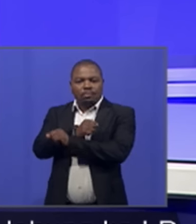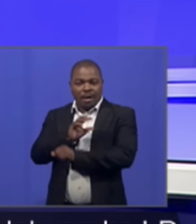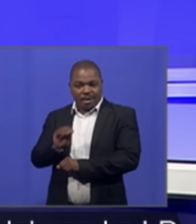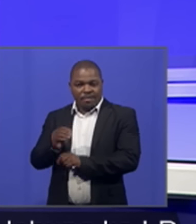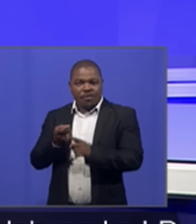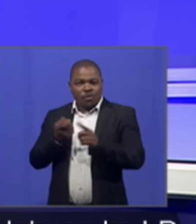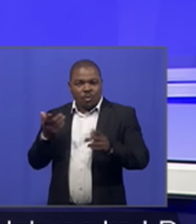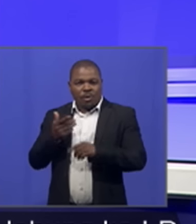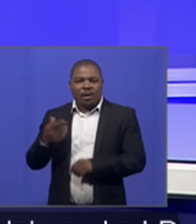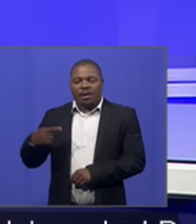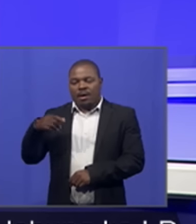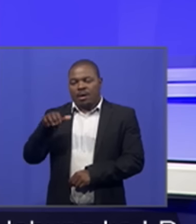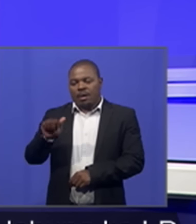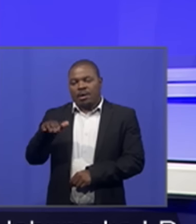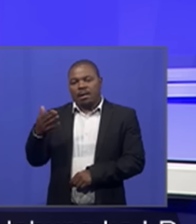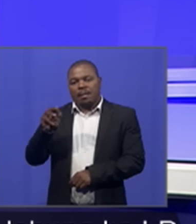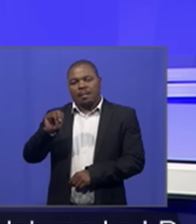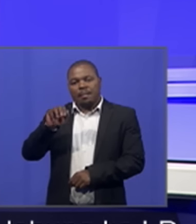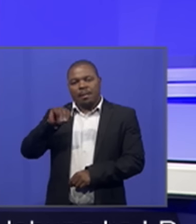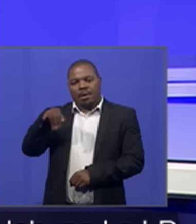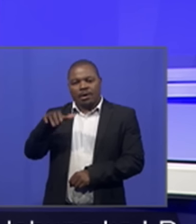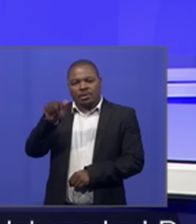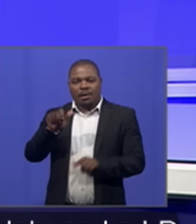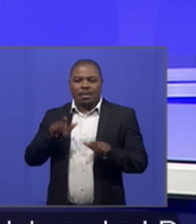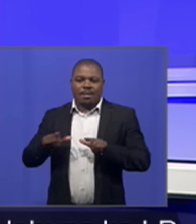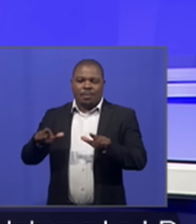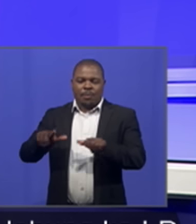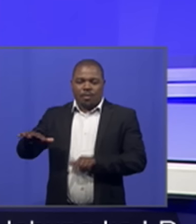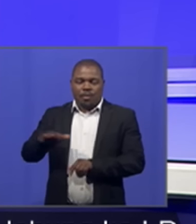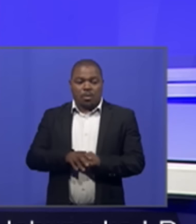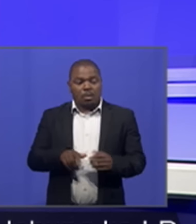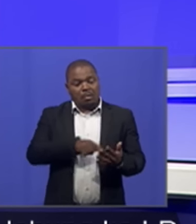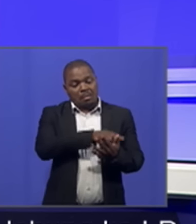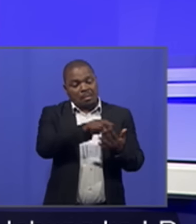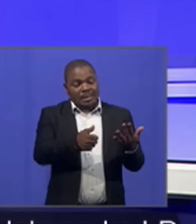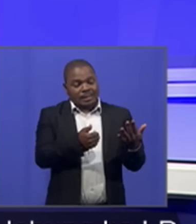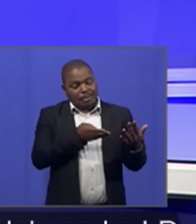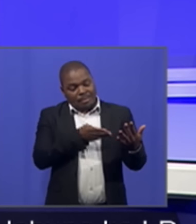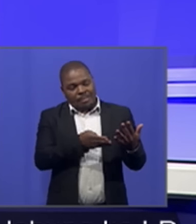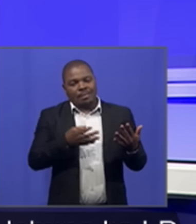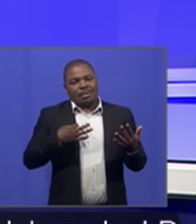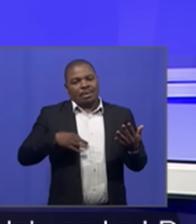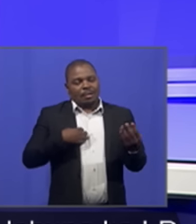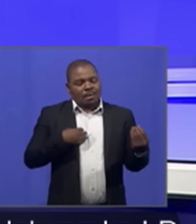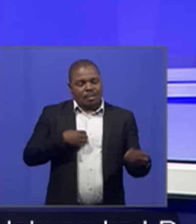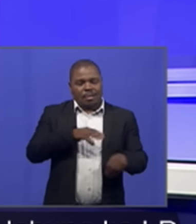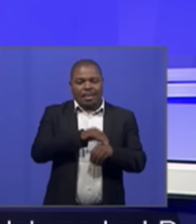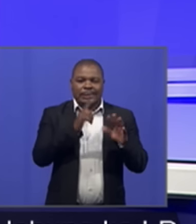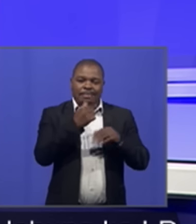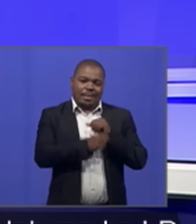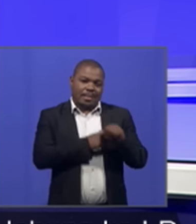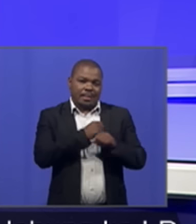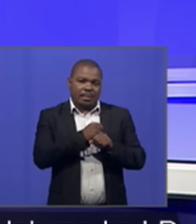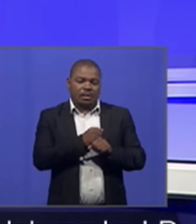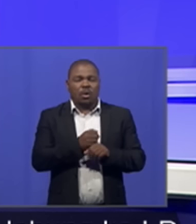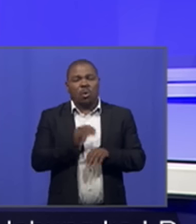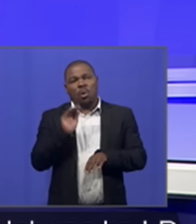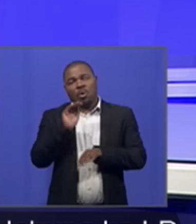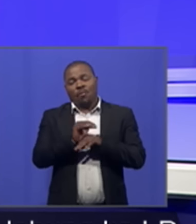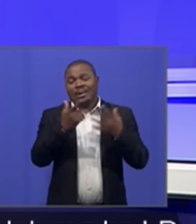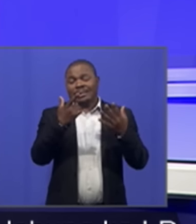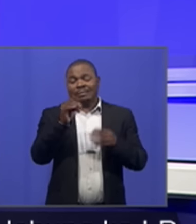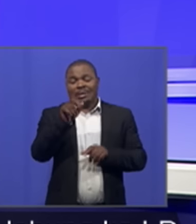ka mmotong wa bogobe ka motsaneng wa ga Maja ka Limpopo. Bahu ba akaretša ngwana wa mosetsana wa mengwaga e 7. Batho ba go feta